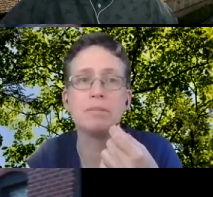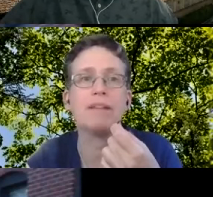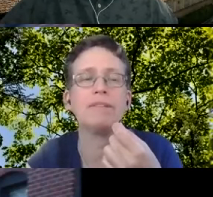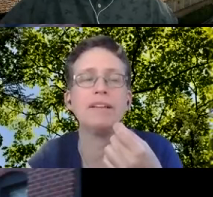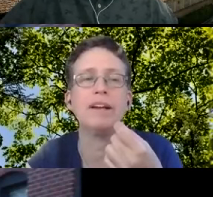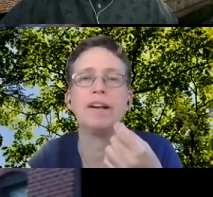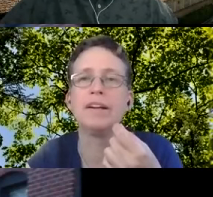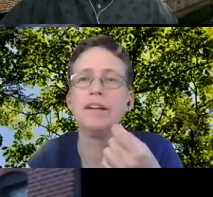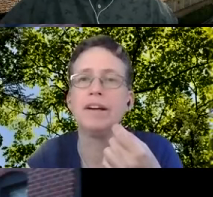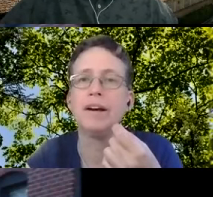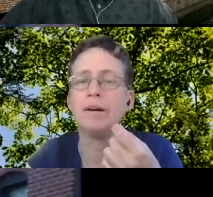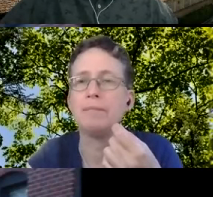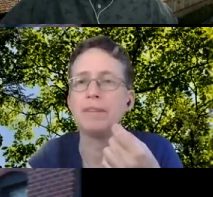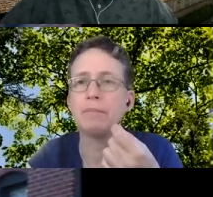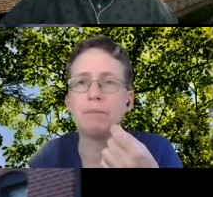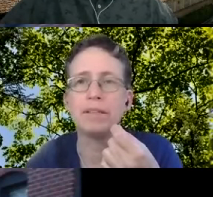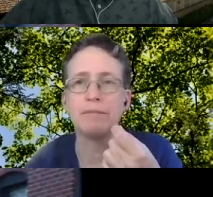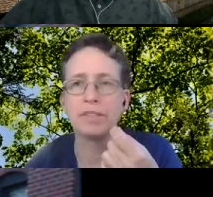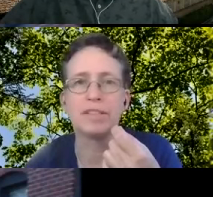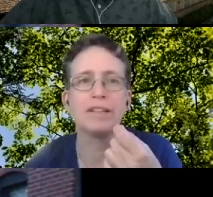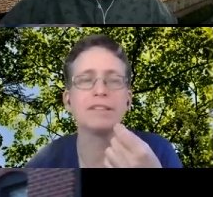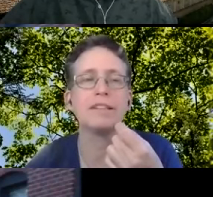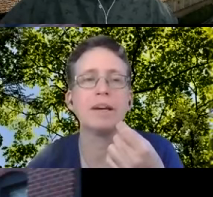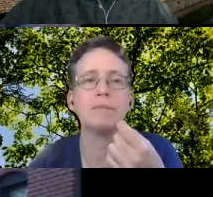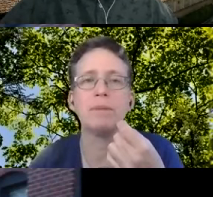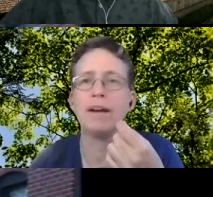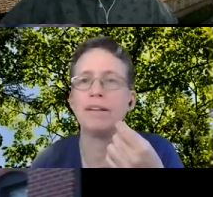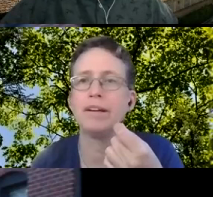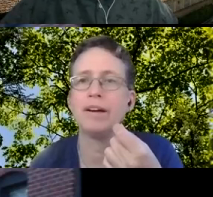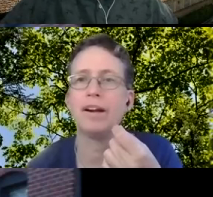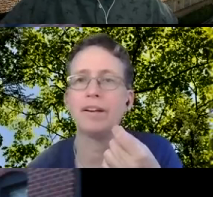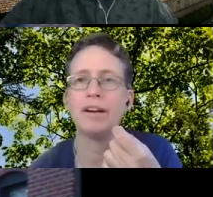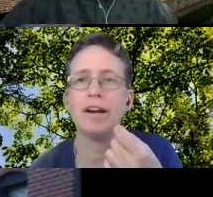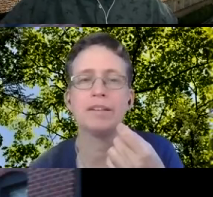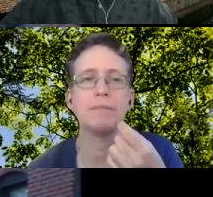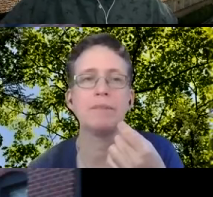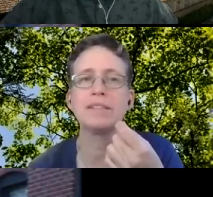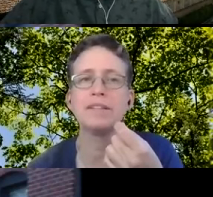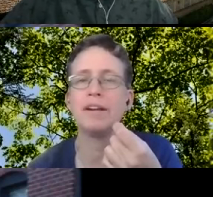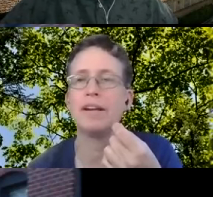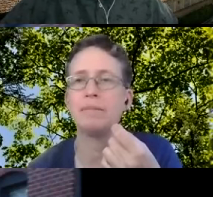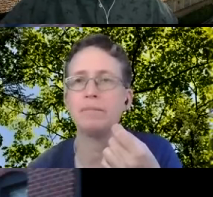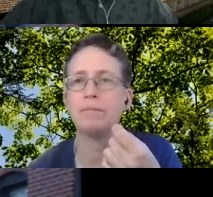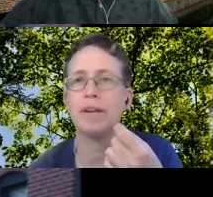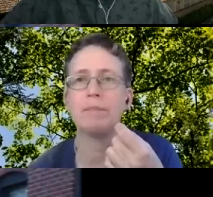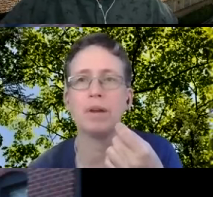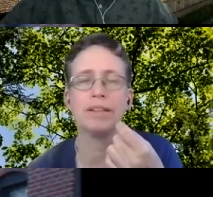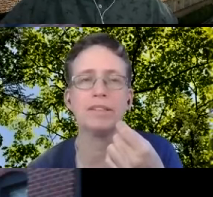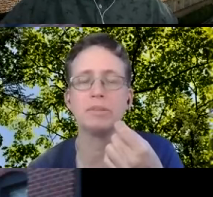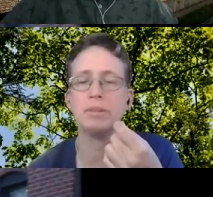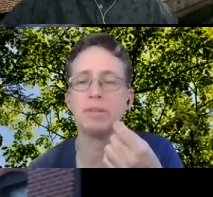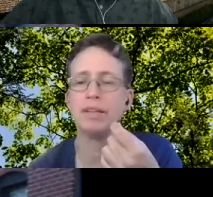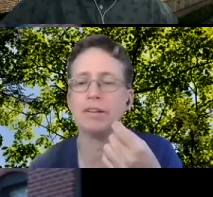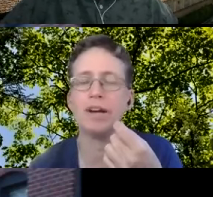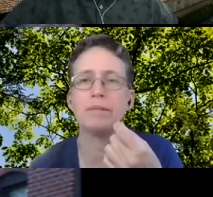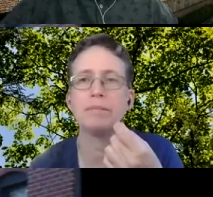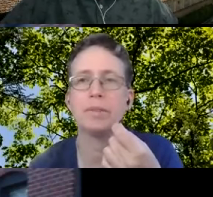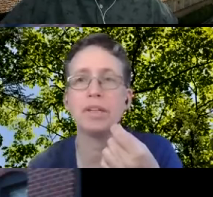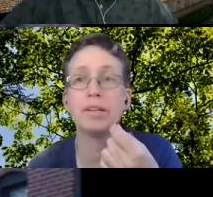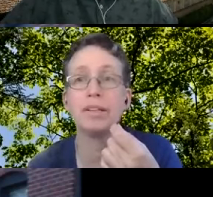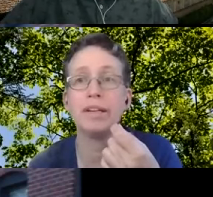you might find there, probably the first things that come to mind are some things that are very, very broadly distributed and are